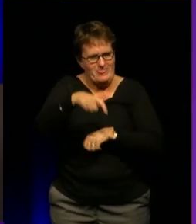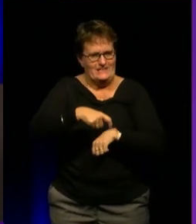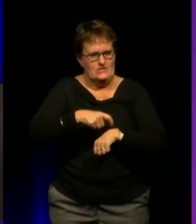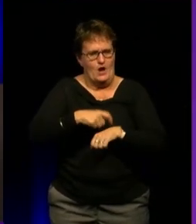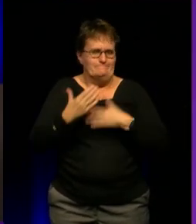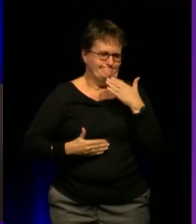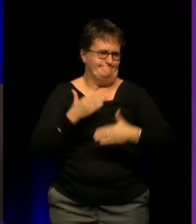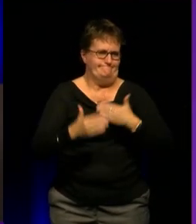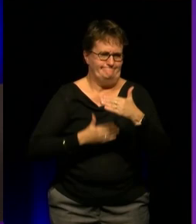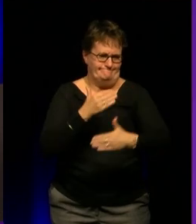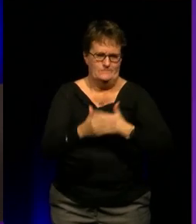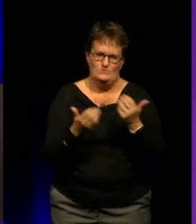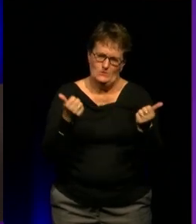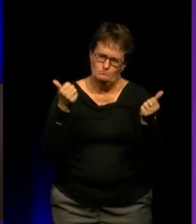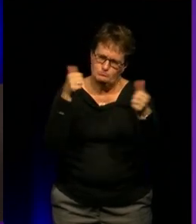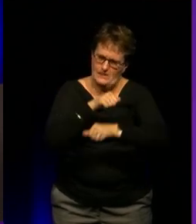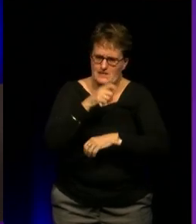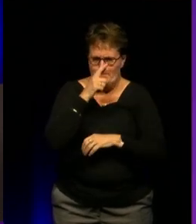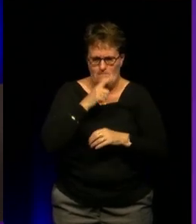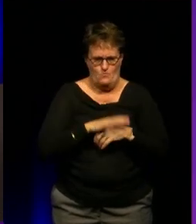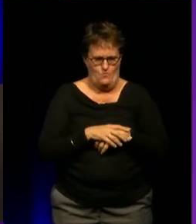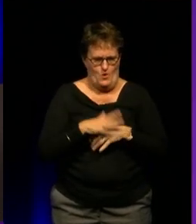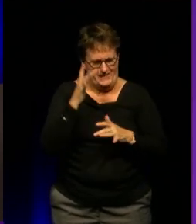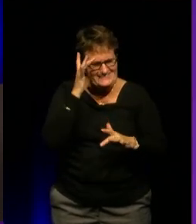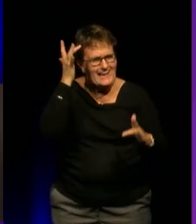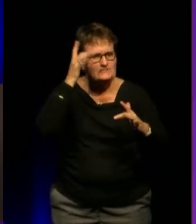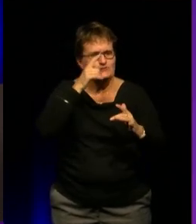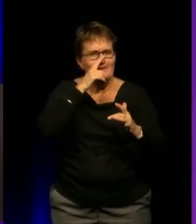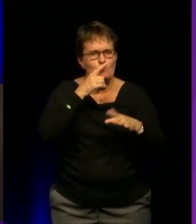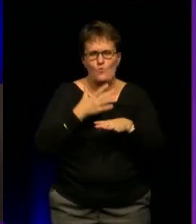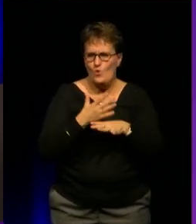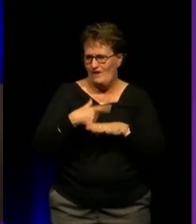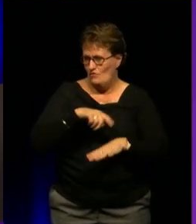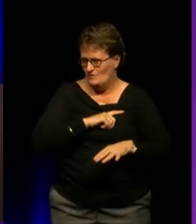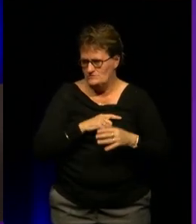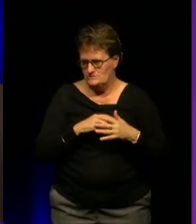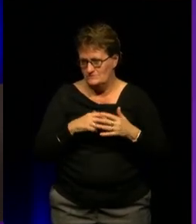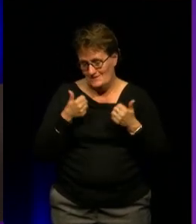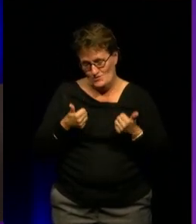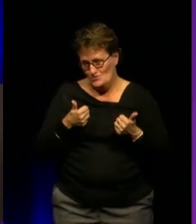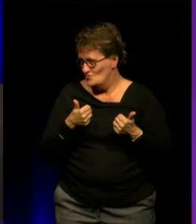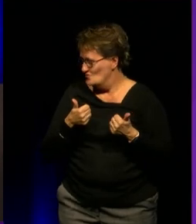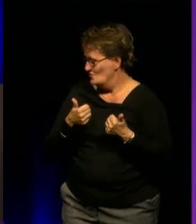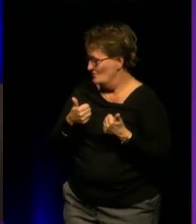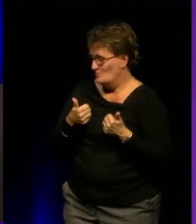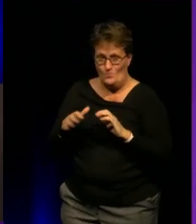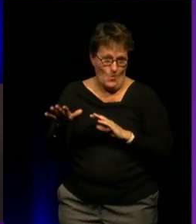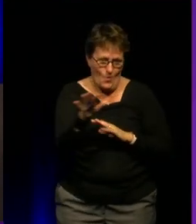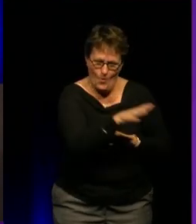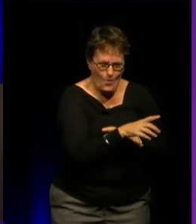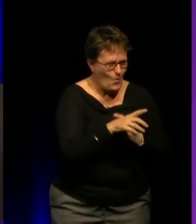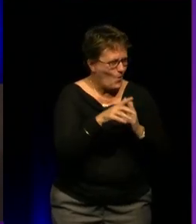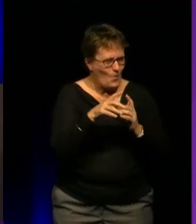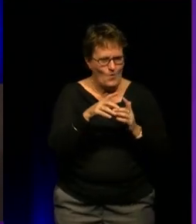And we had some brilliant people who helped us solve that. And we went from there. It's a great statement for all entrepreneurs. We start,